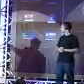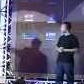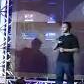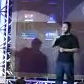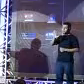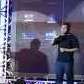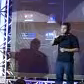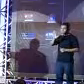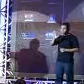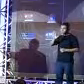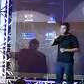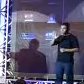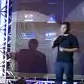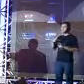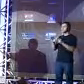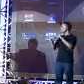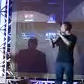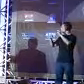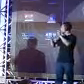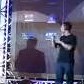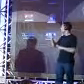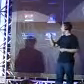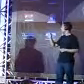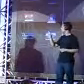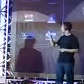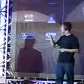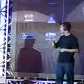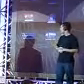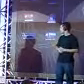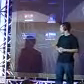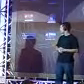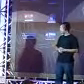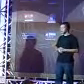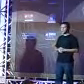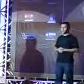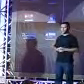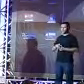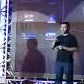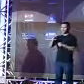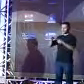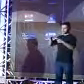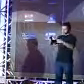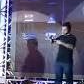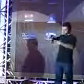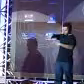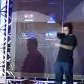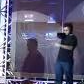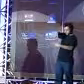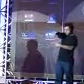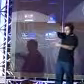that disc represents any one of the countries in the global world.